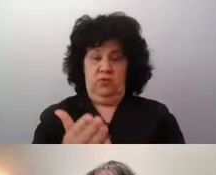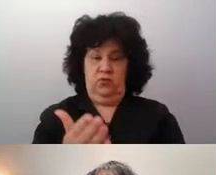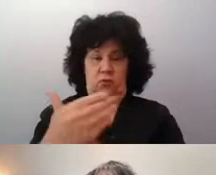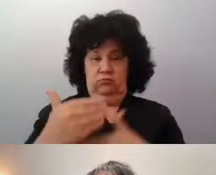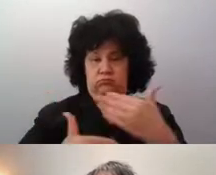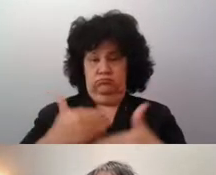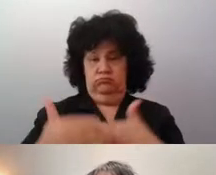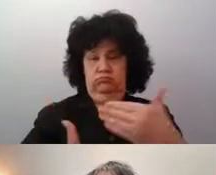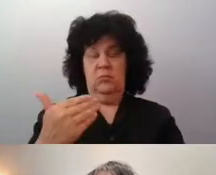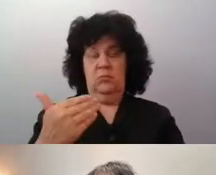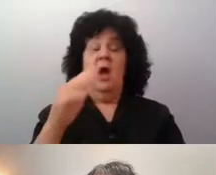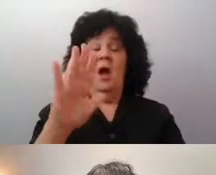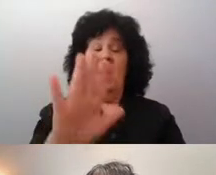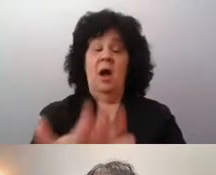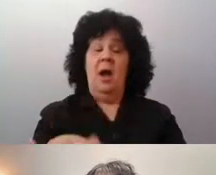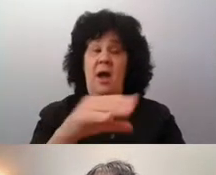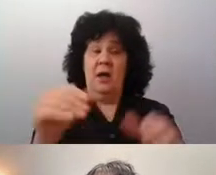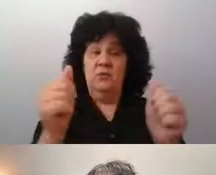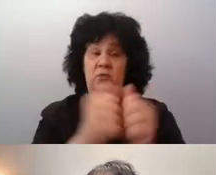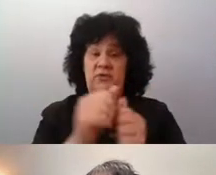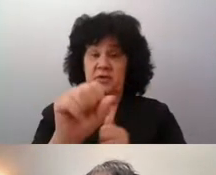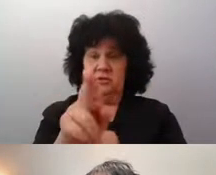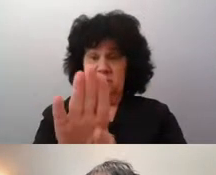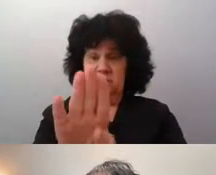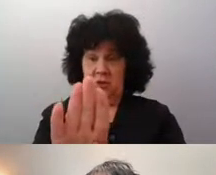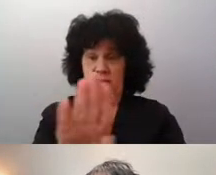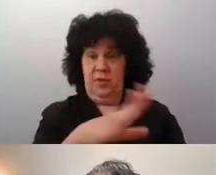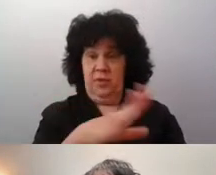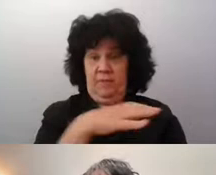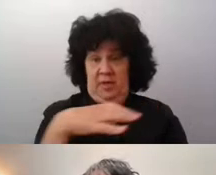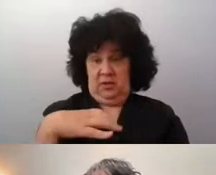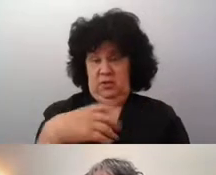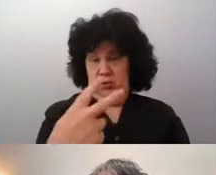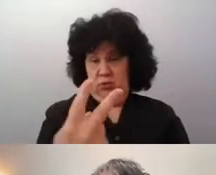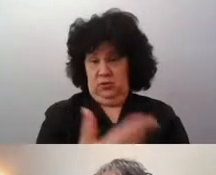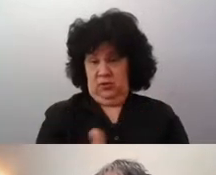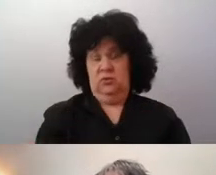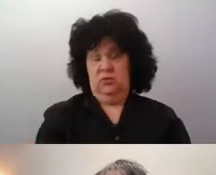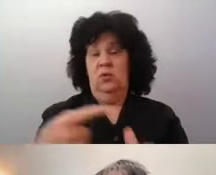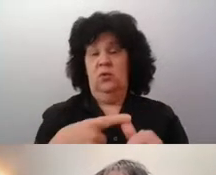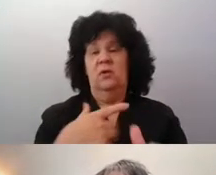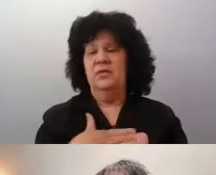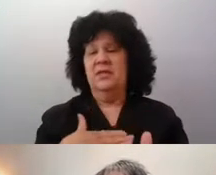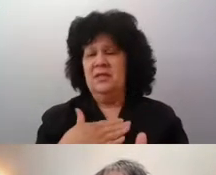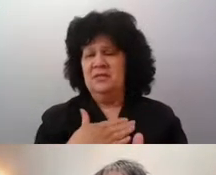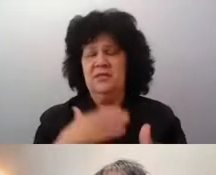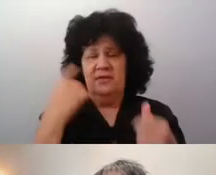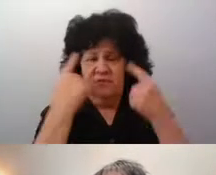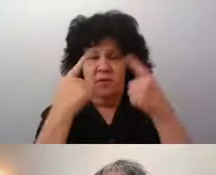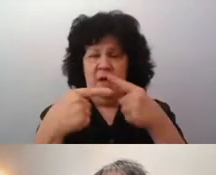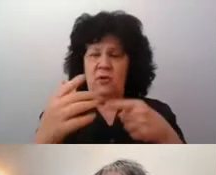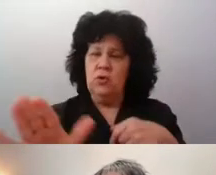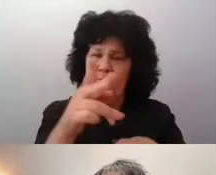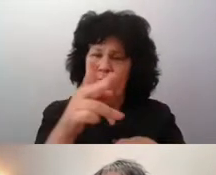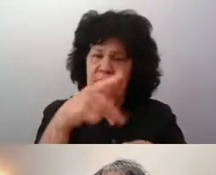thing I wanted to say is, in terms of subcommittees, actually two things. One, please do think about your participation